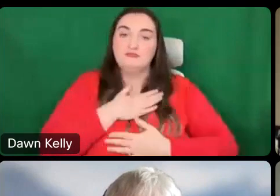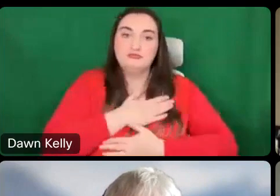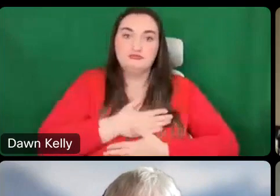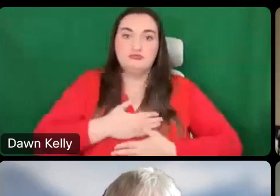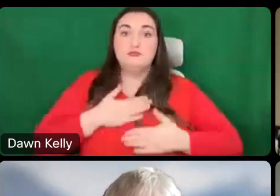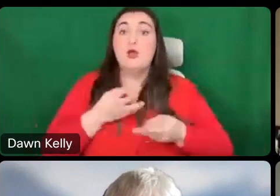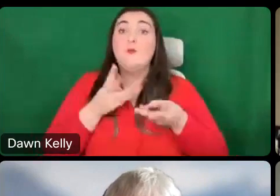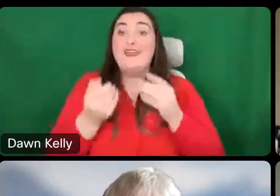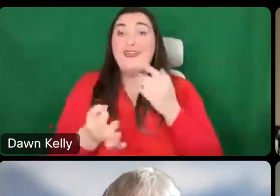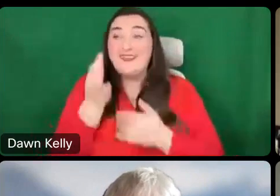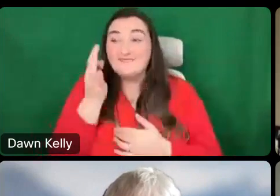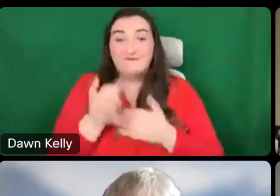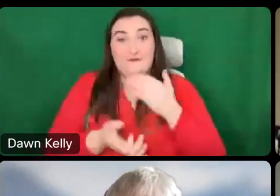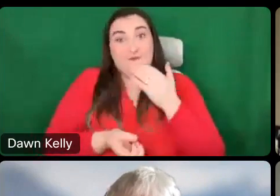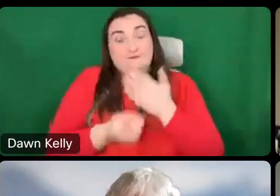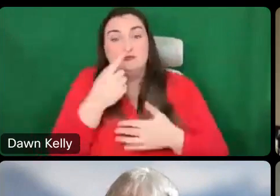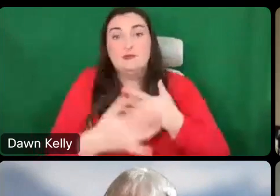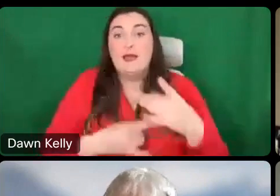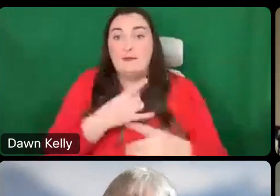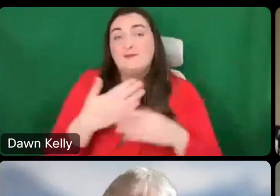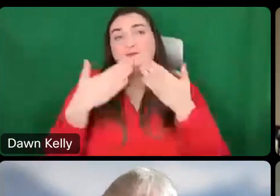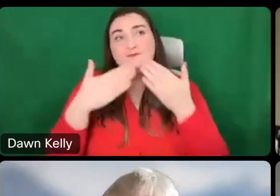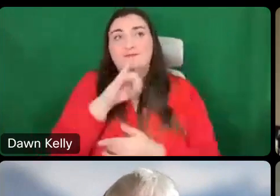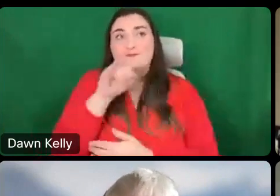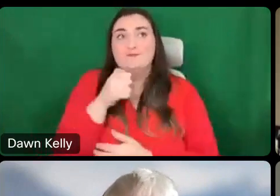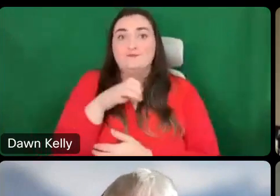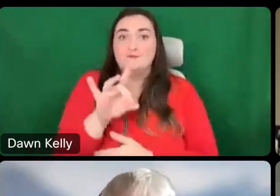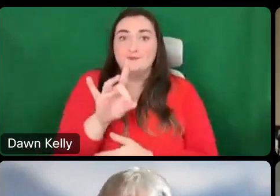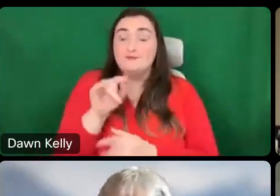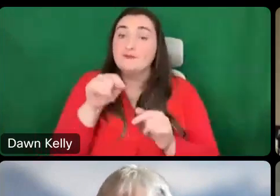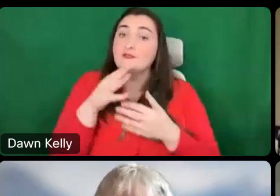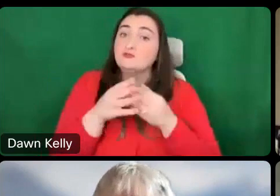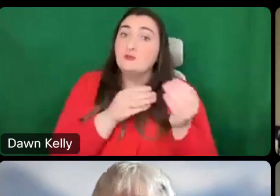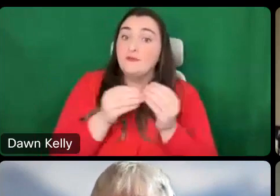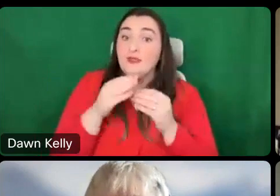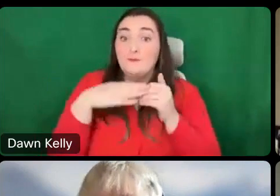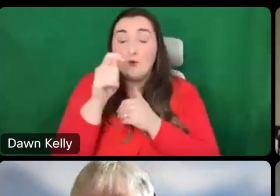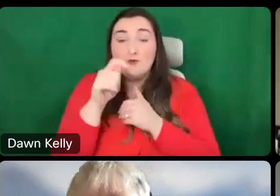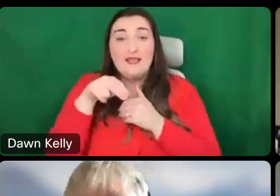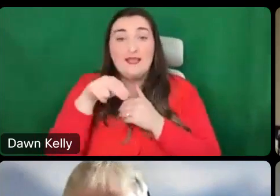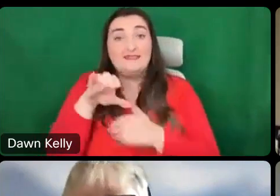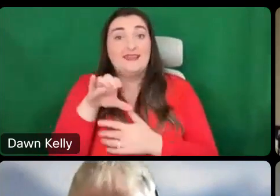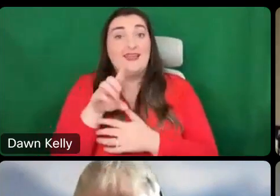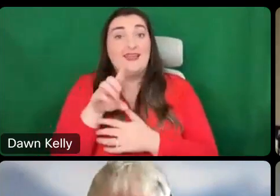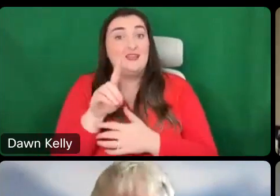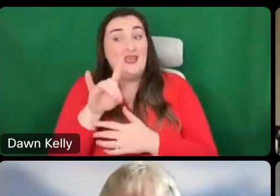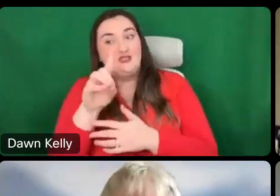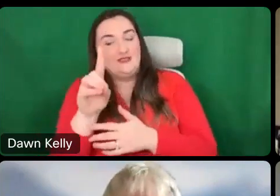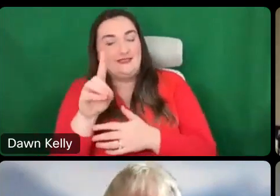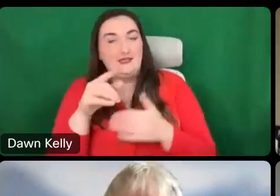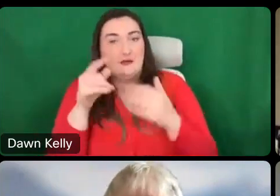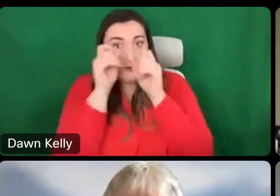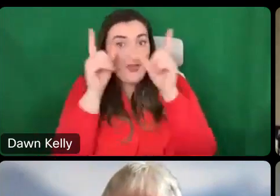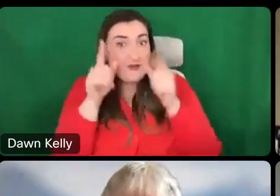does occur. Thanks, Jack. And is this something that most NCHDs are aware of now? You know, that